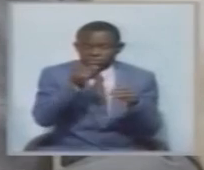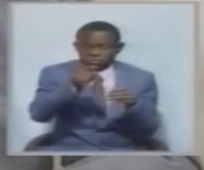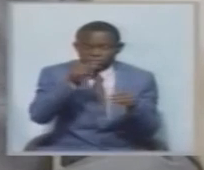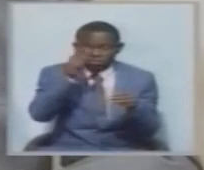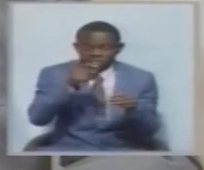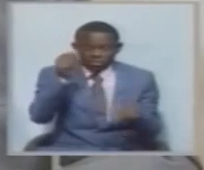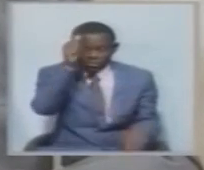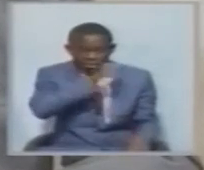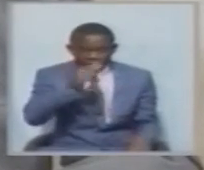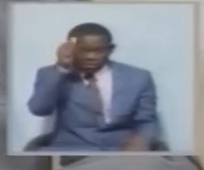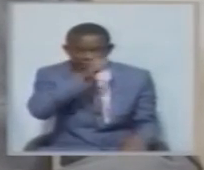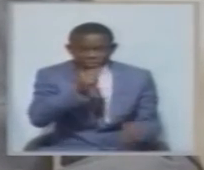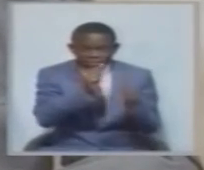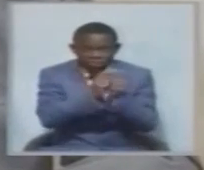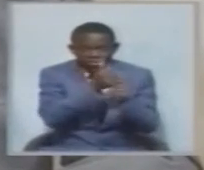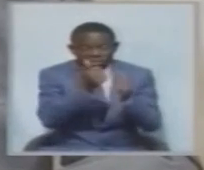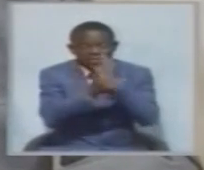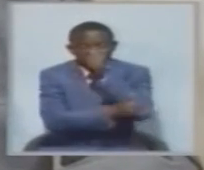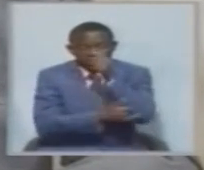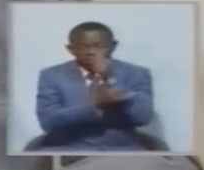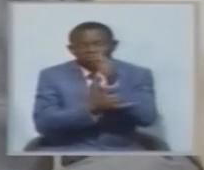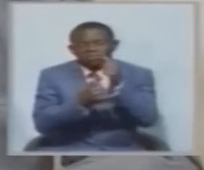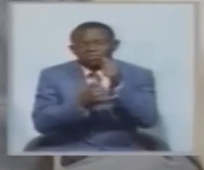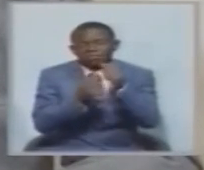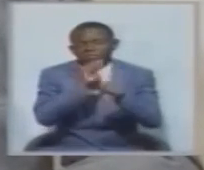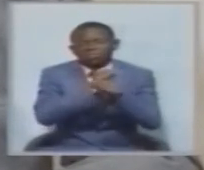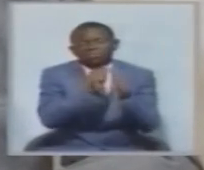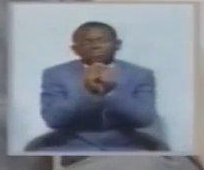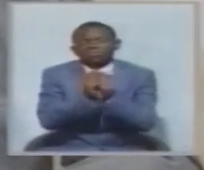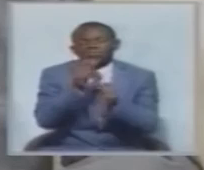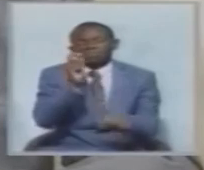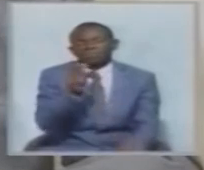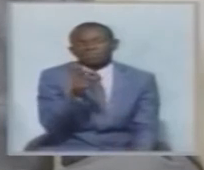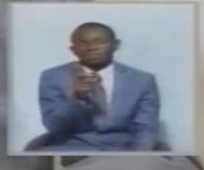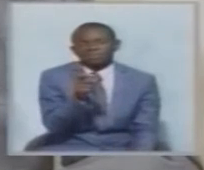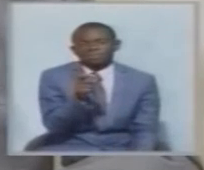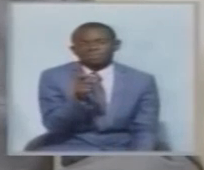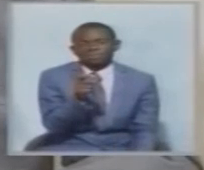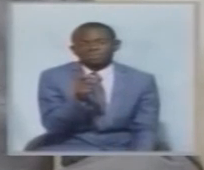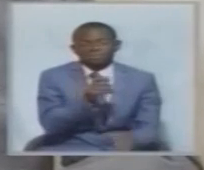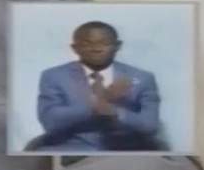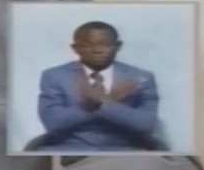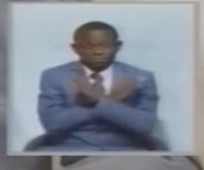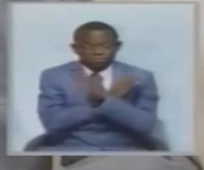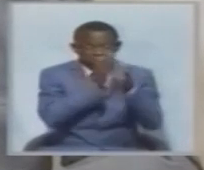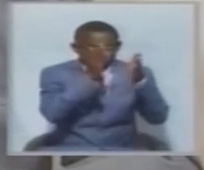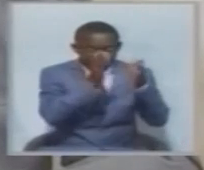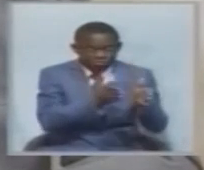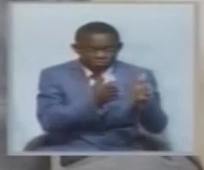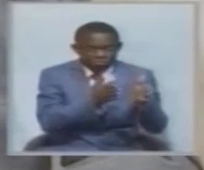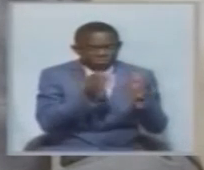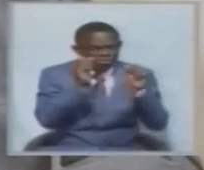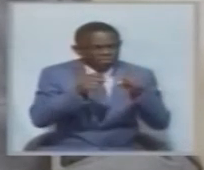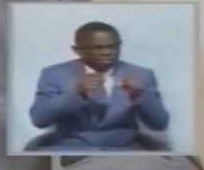wait a minute, we have X as a dynamic leader, and would believe that if you support the Zambian candidate, you'll be able